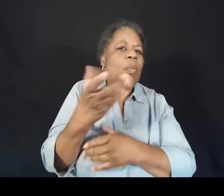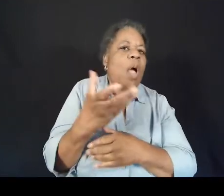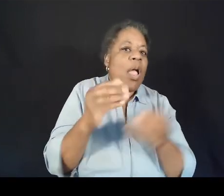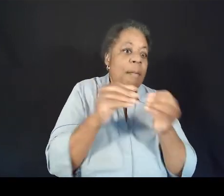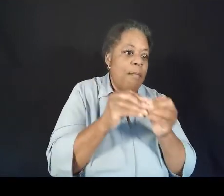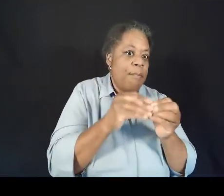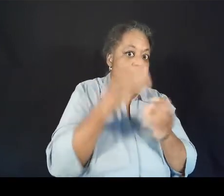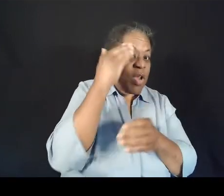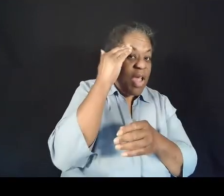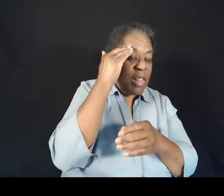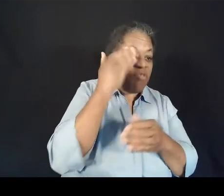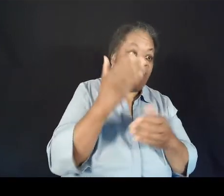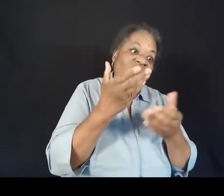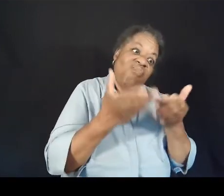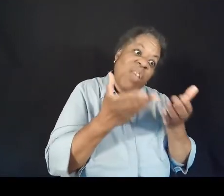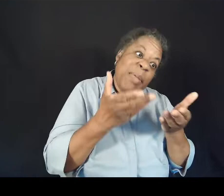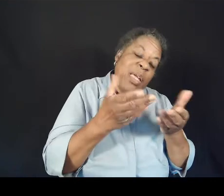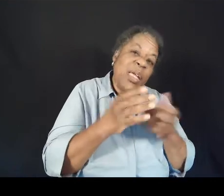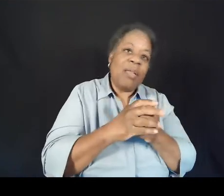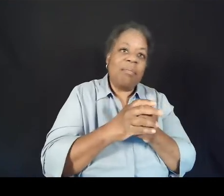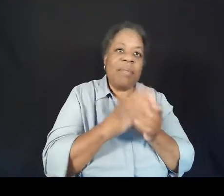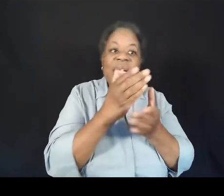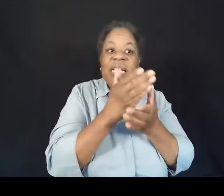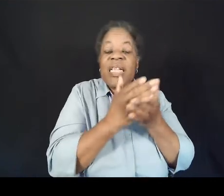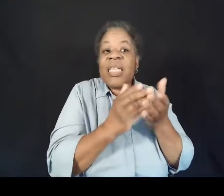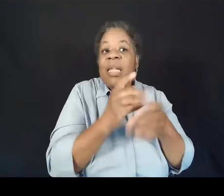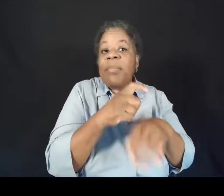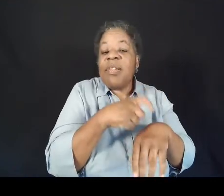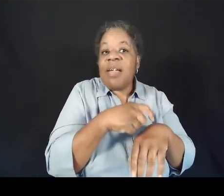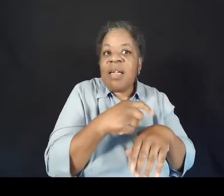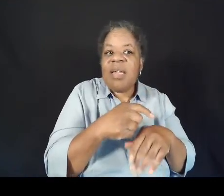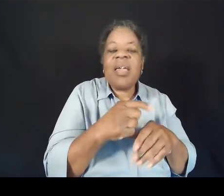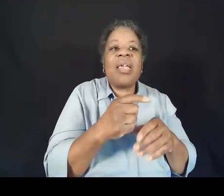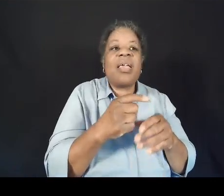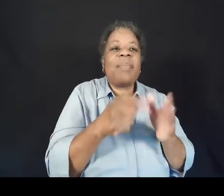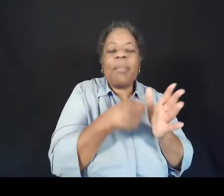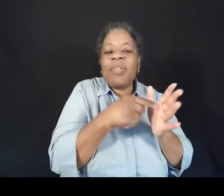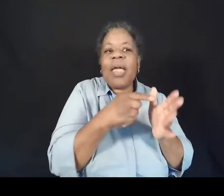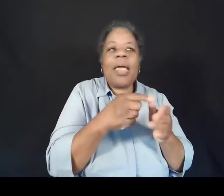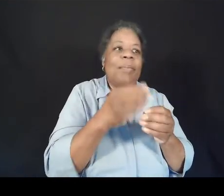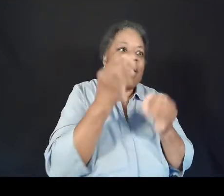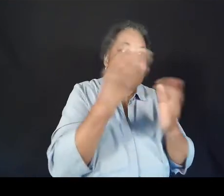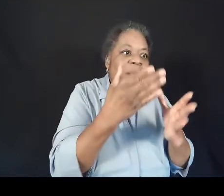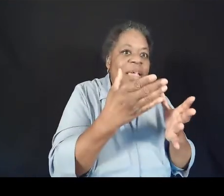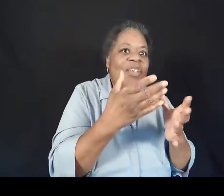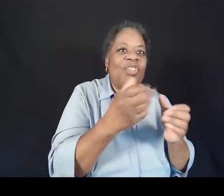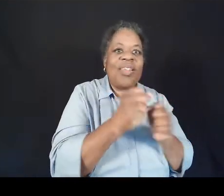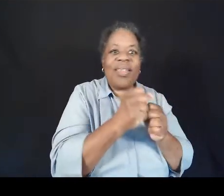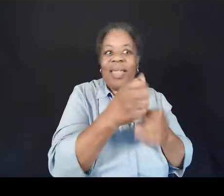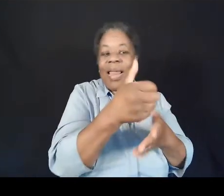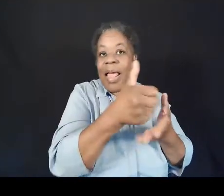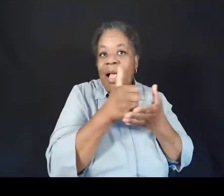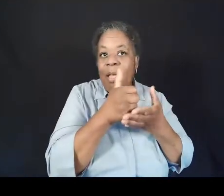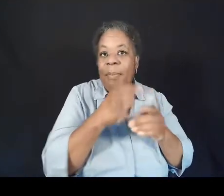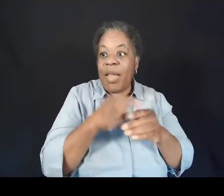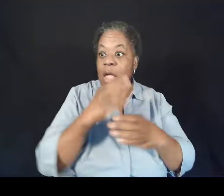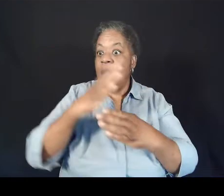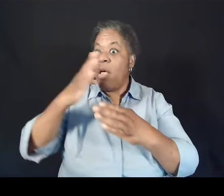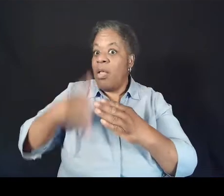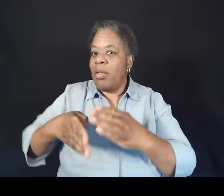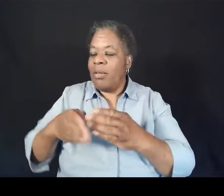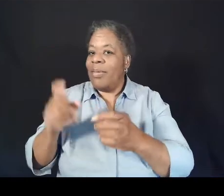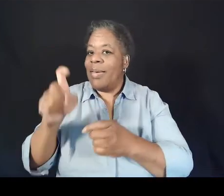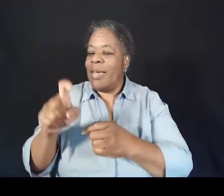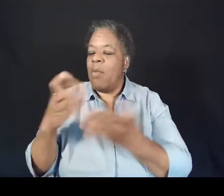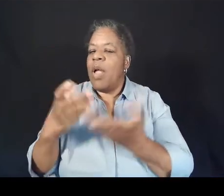Maybe. Sometimes information can help you sort things out. But ultimately, what you need is wisdom.